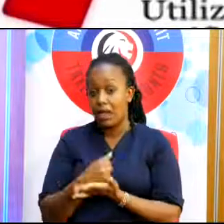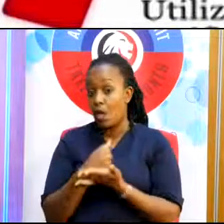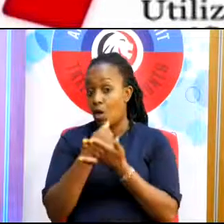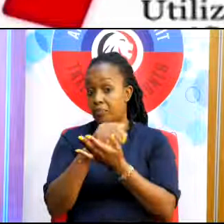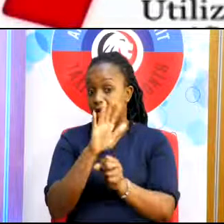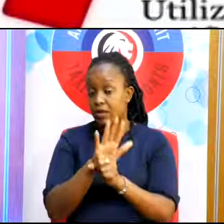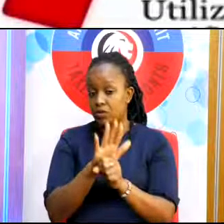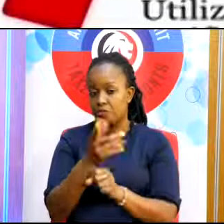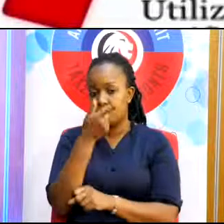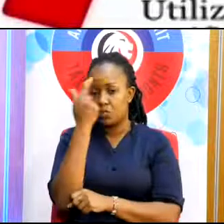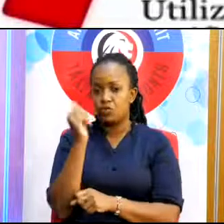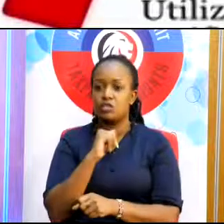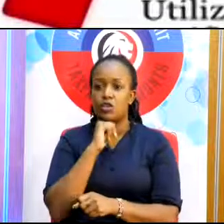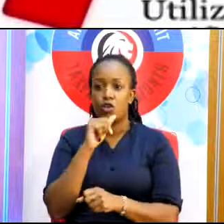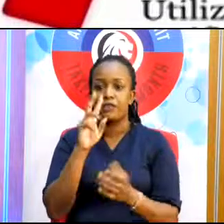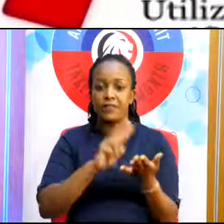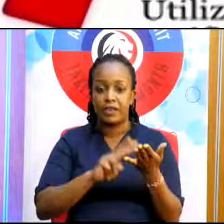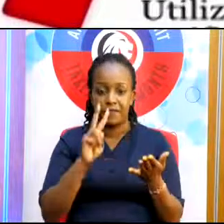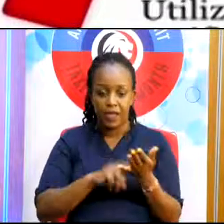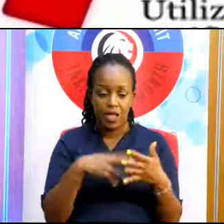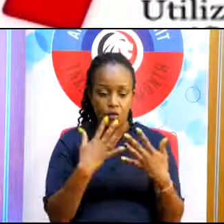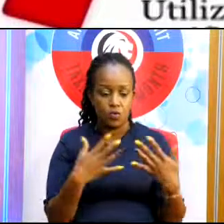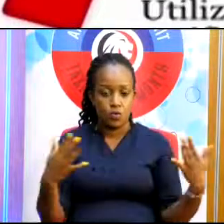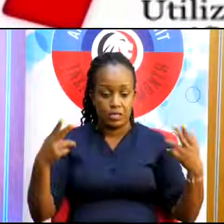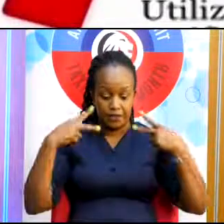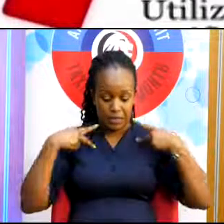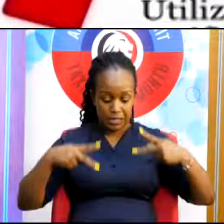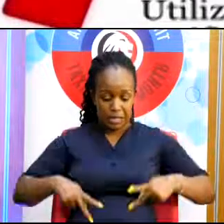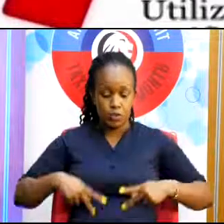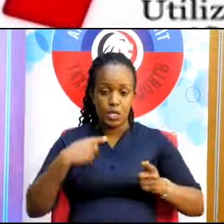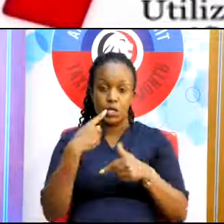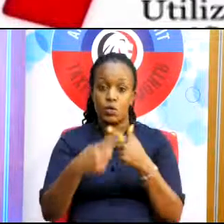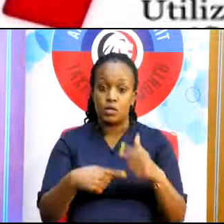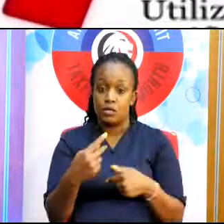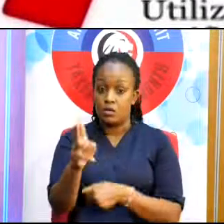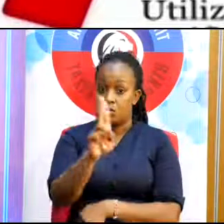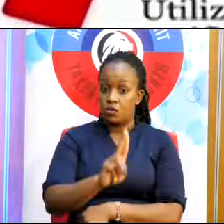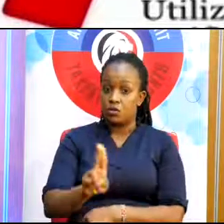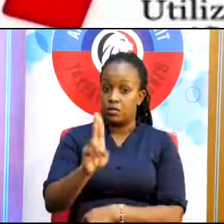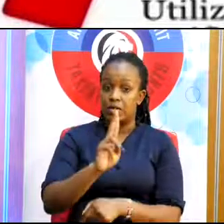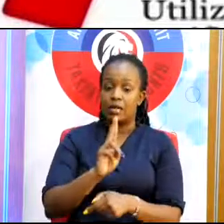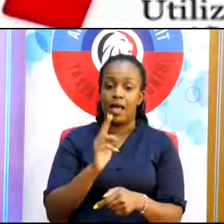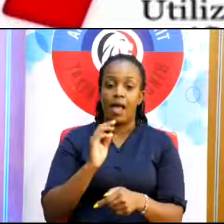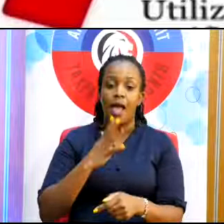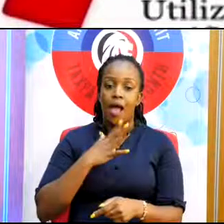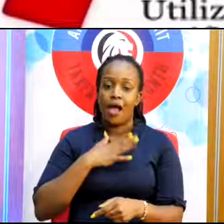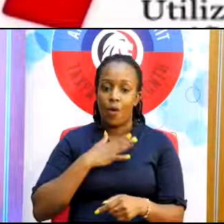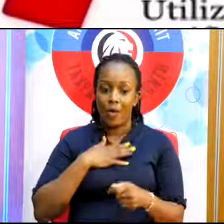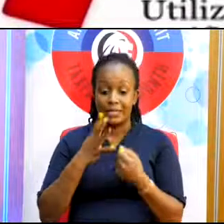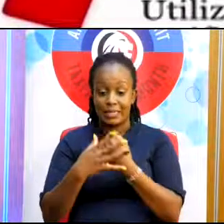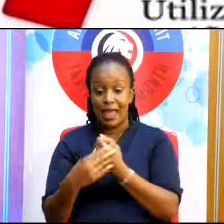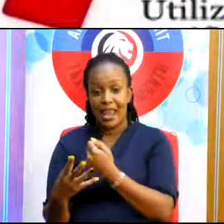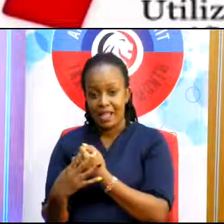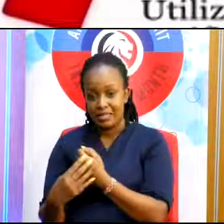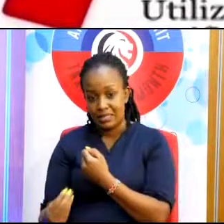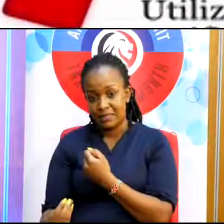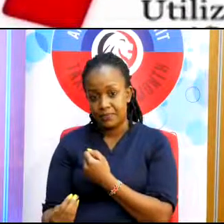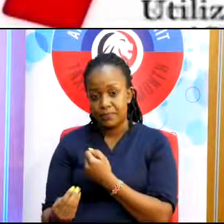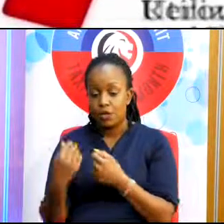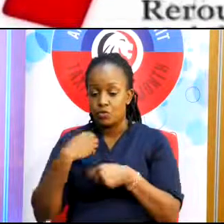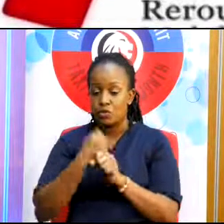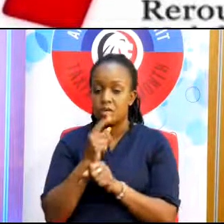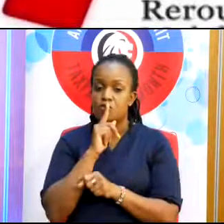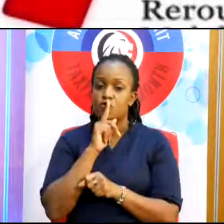because we did not need to verify goods physically. So we continued utilizing our scanners to ensure that then